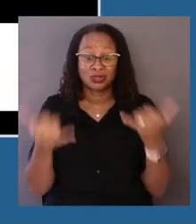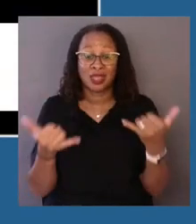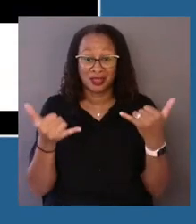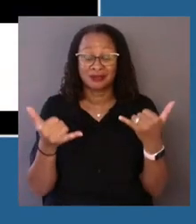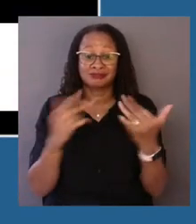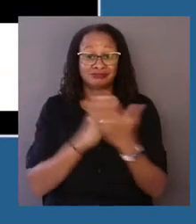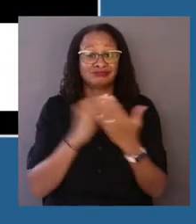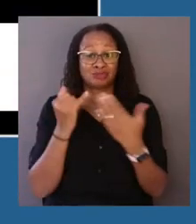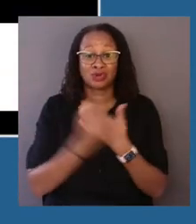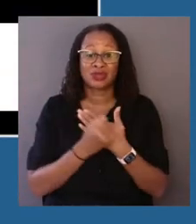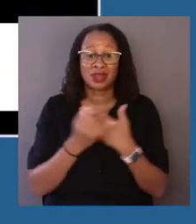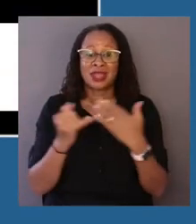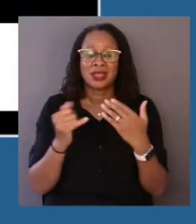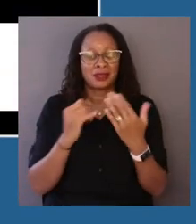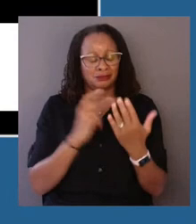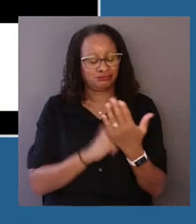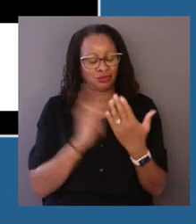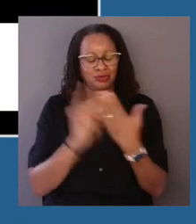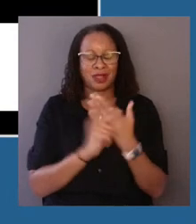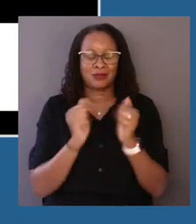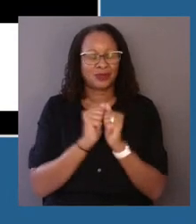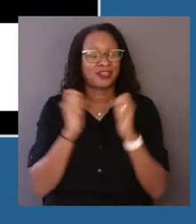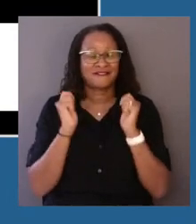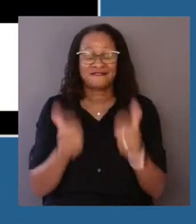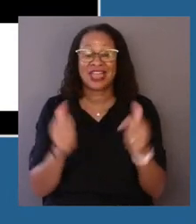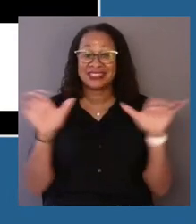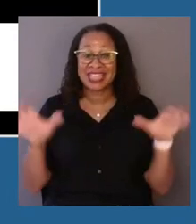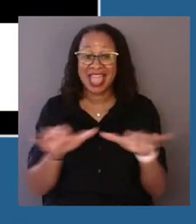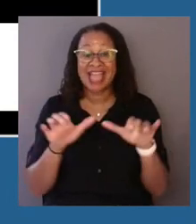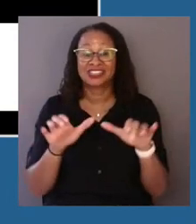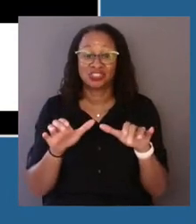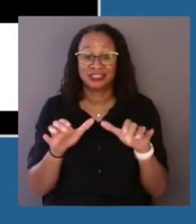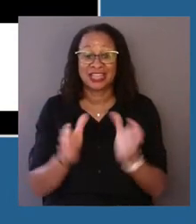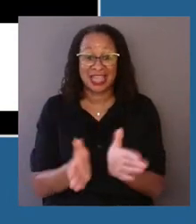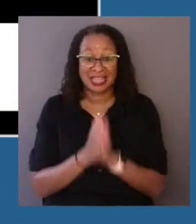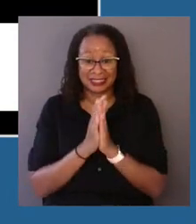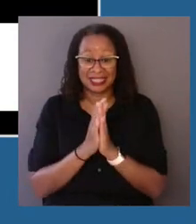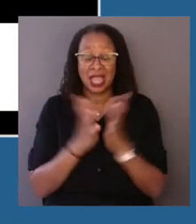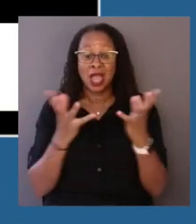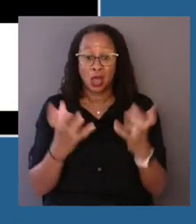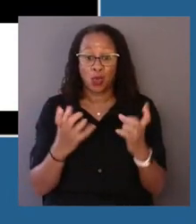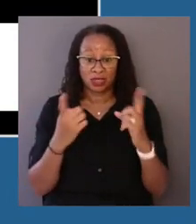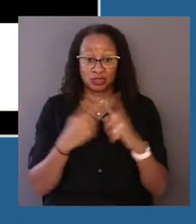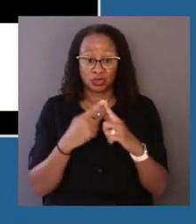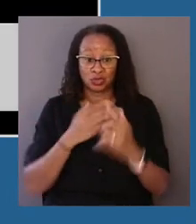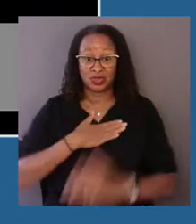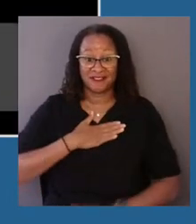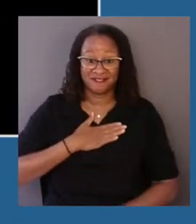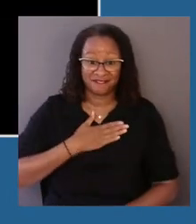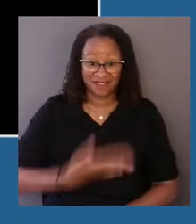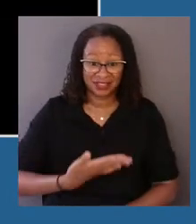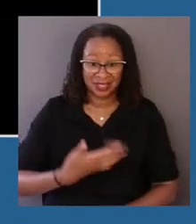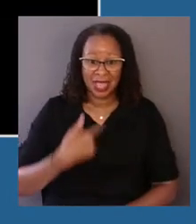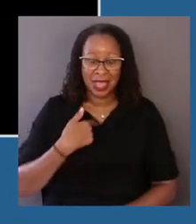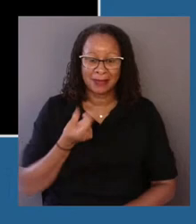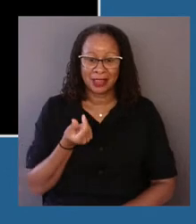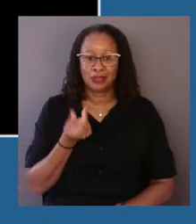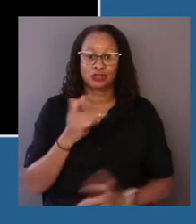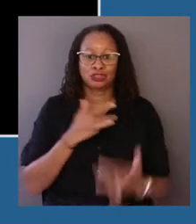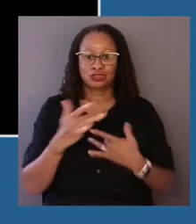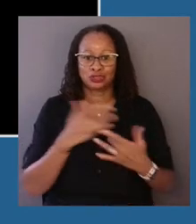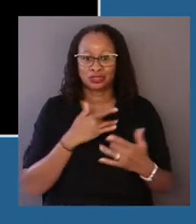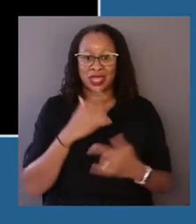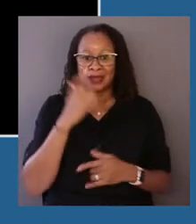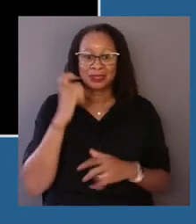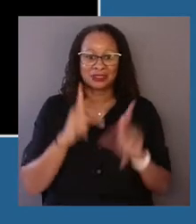program with a very, very fast action ask. And I wanna confess that I'm a little concerned, since those